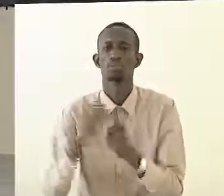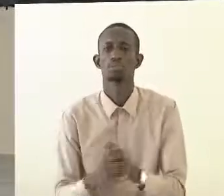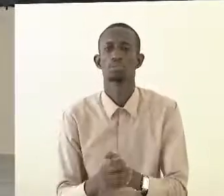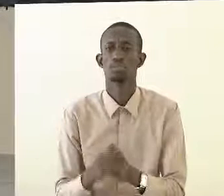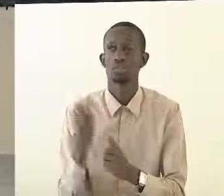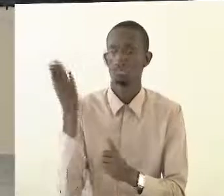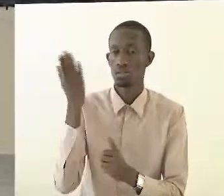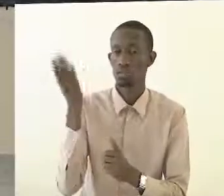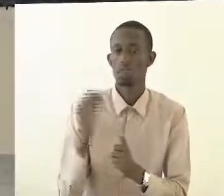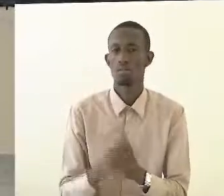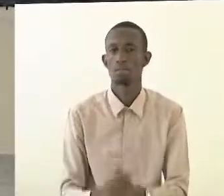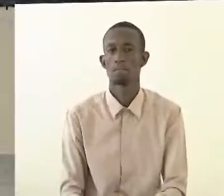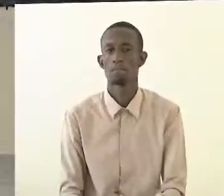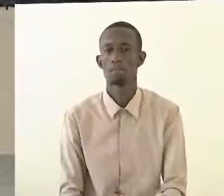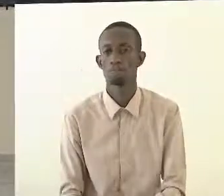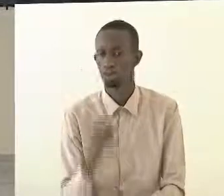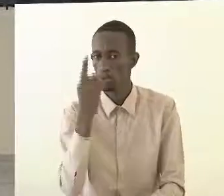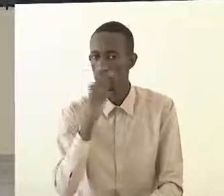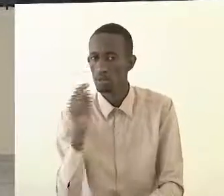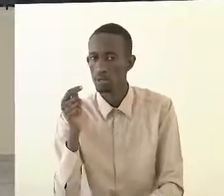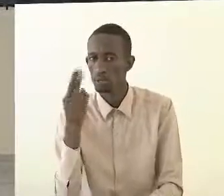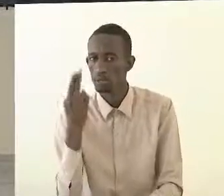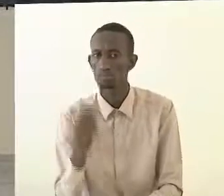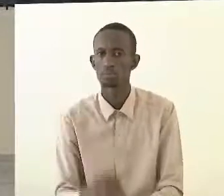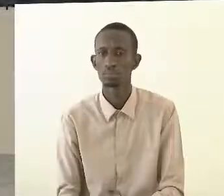So this is a half